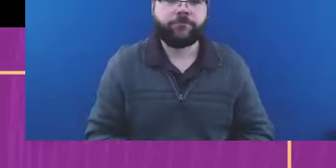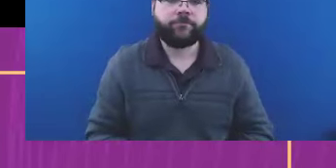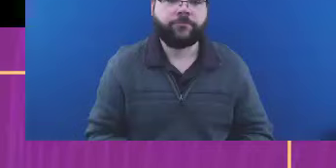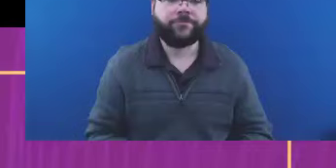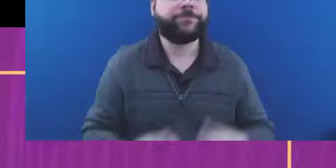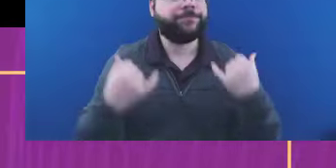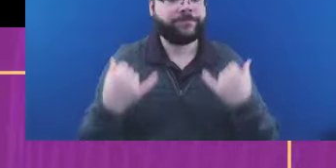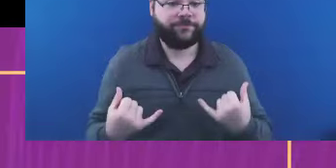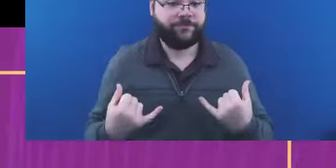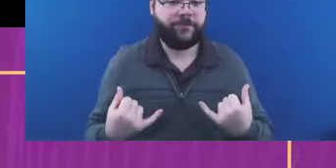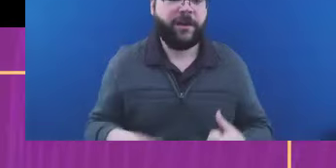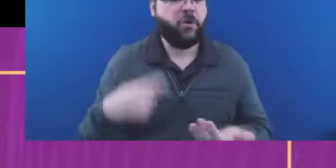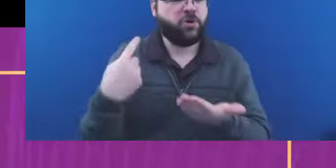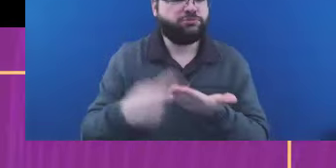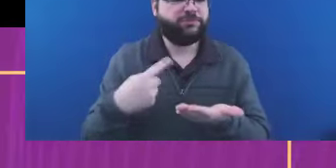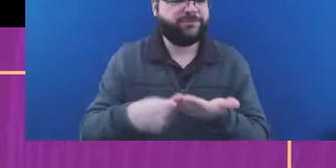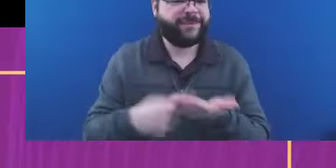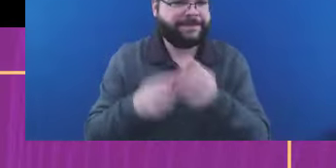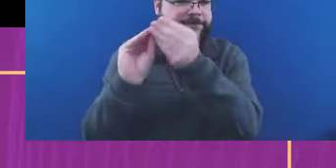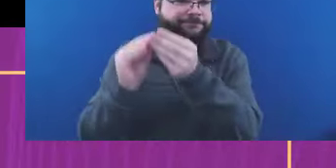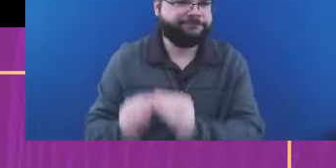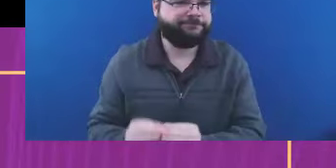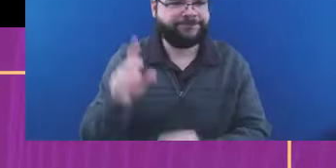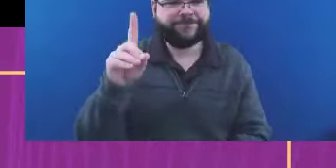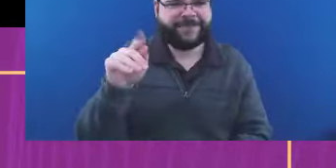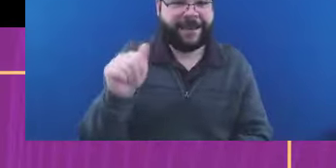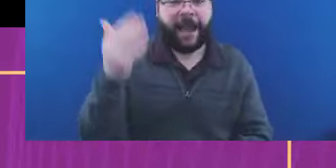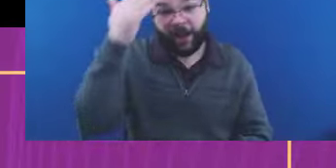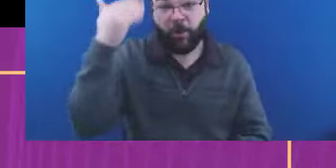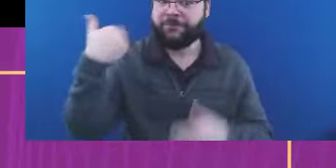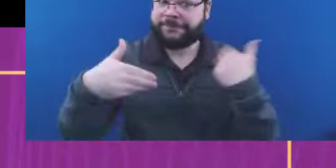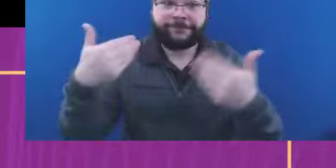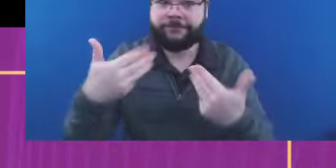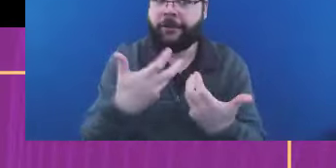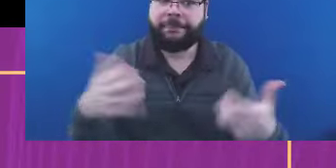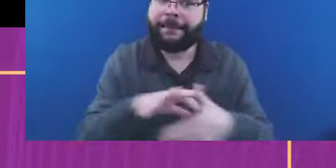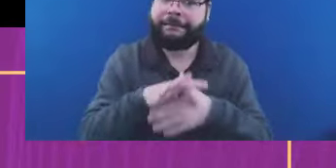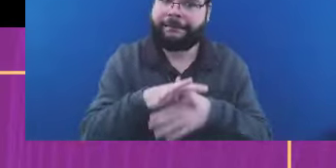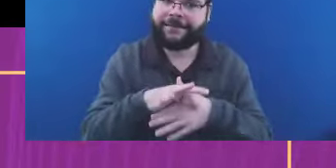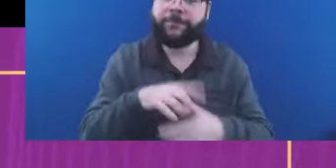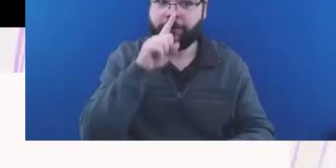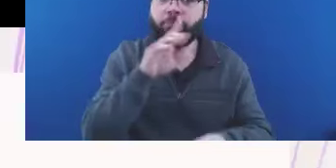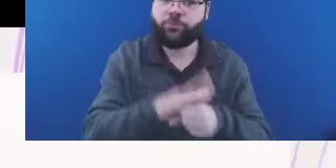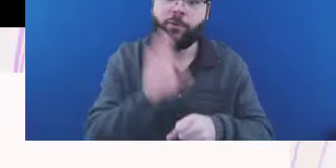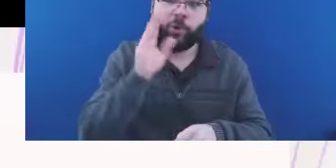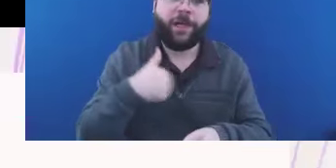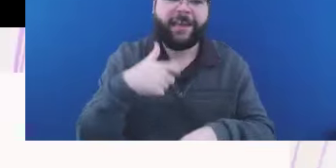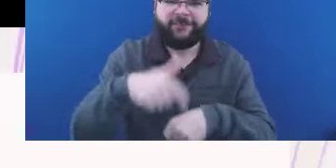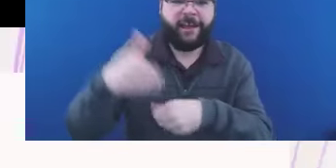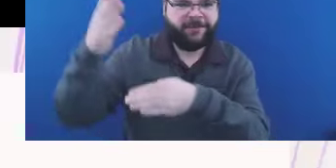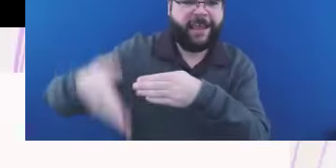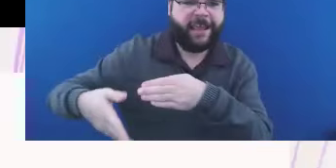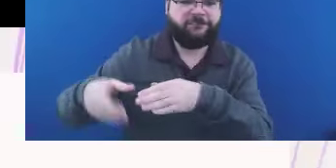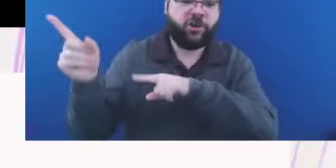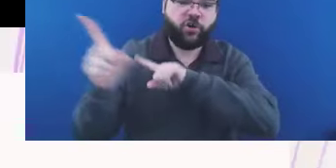So now I will move into some data, and I know I'm moving pretty quickly. We have a lot to get through today, but I promise we'll have time for questions and